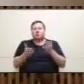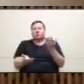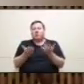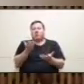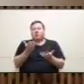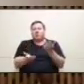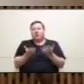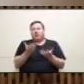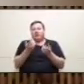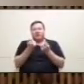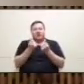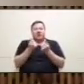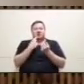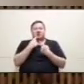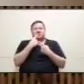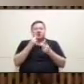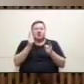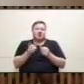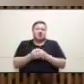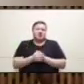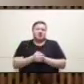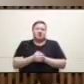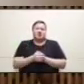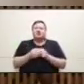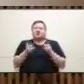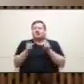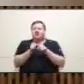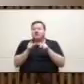papers, our financial statements. And also,